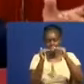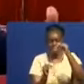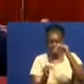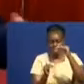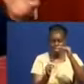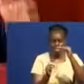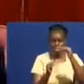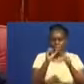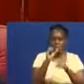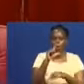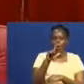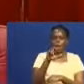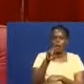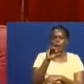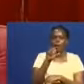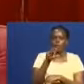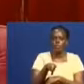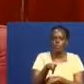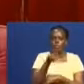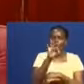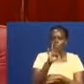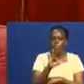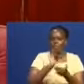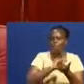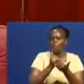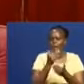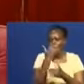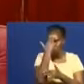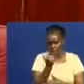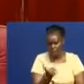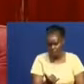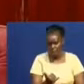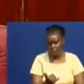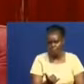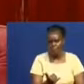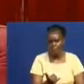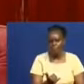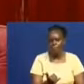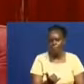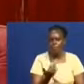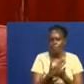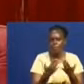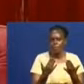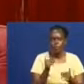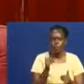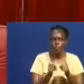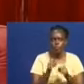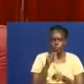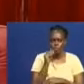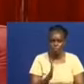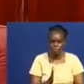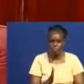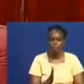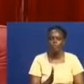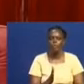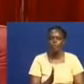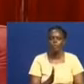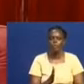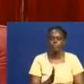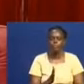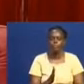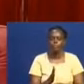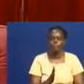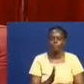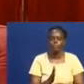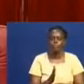scholarships, why should we have 3 scholarship funds in this country? Those are some of the things, Madam Speaker, without speaking too much,